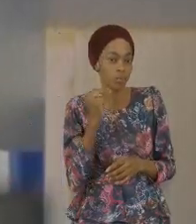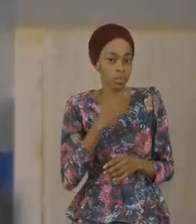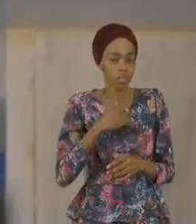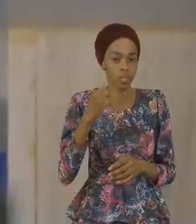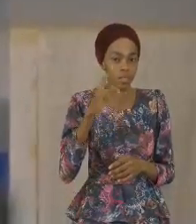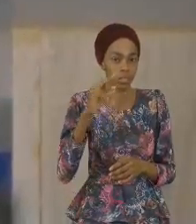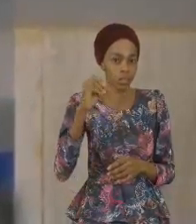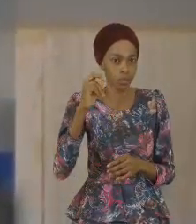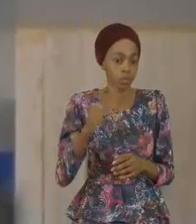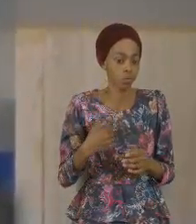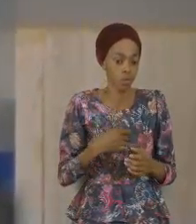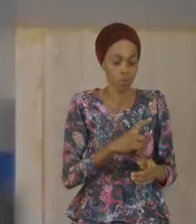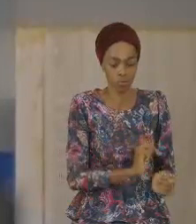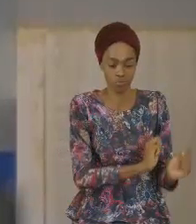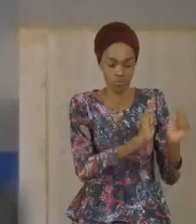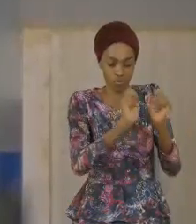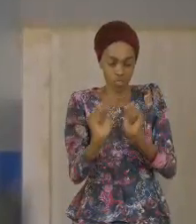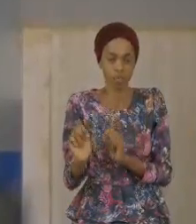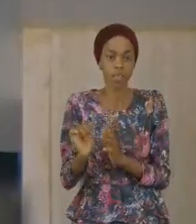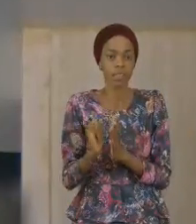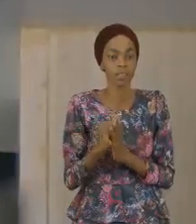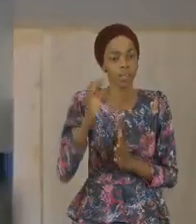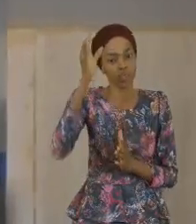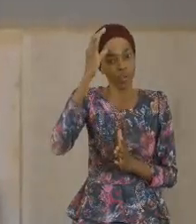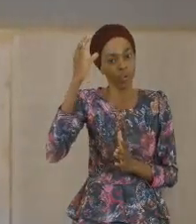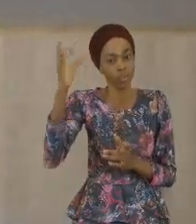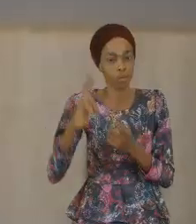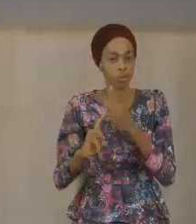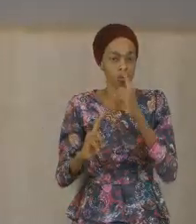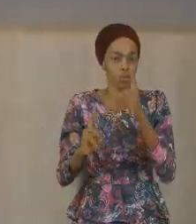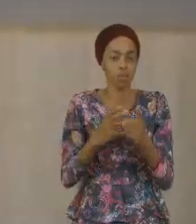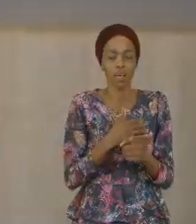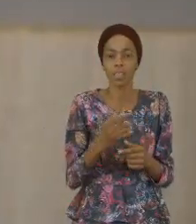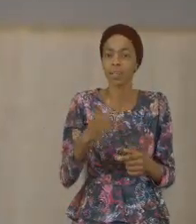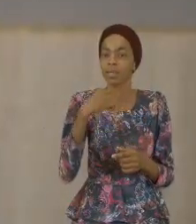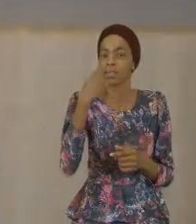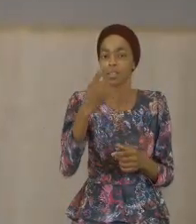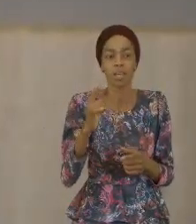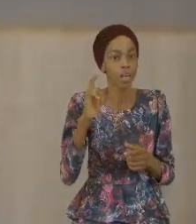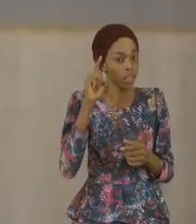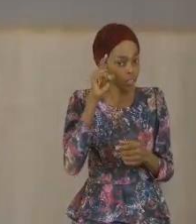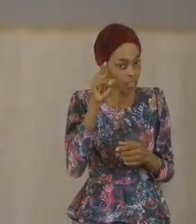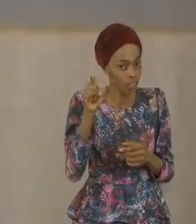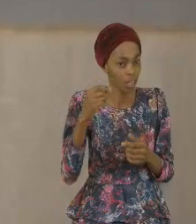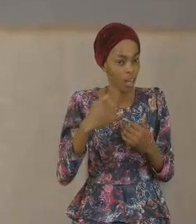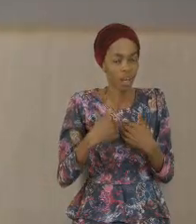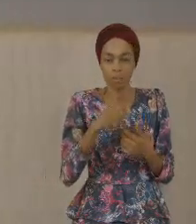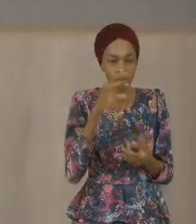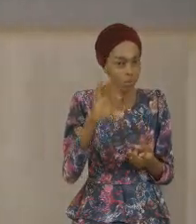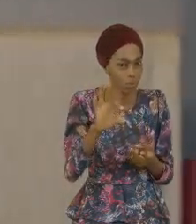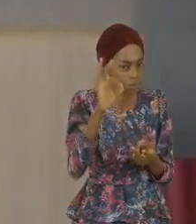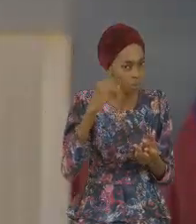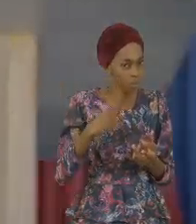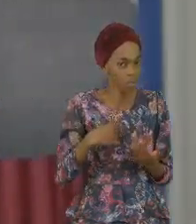to transfer that concept unto you. And now he says, ye have not chosen me. Moses did